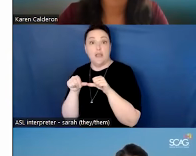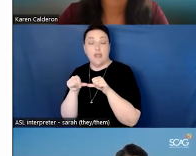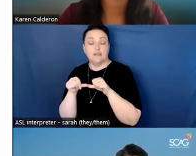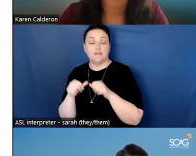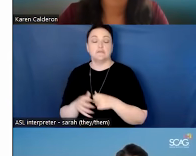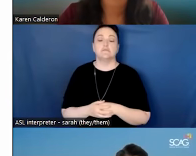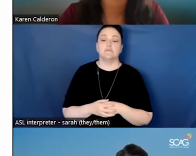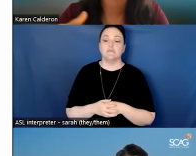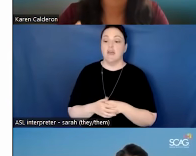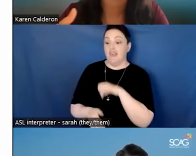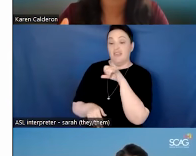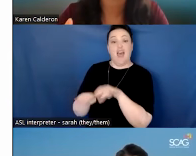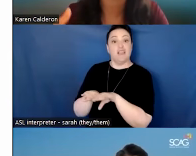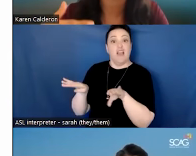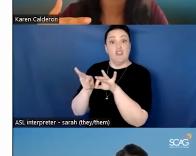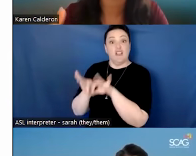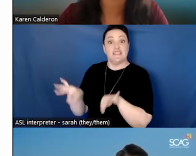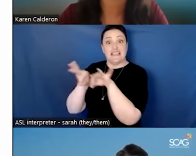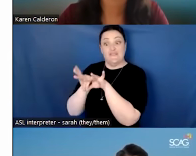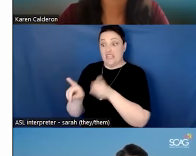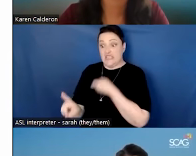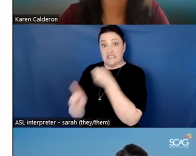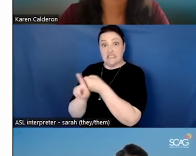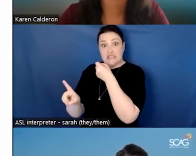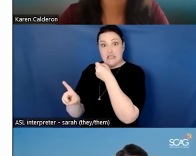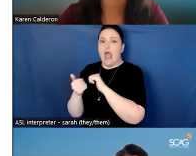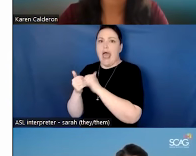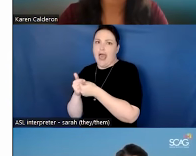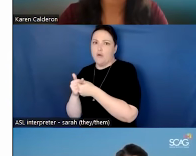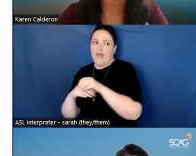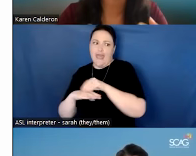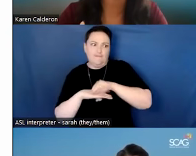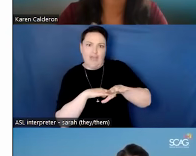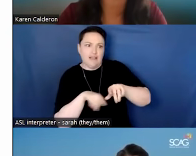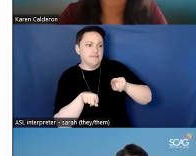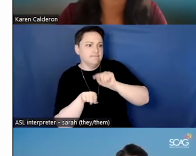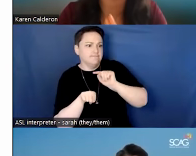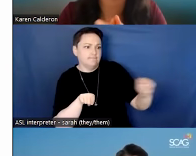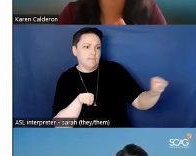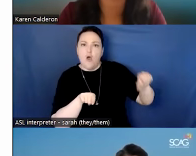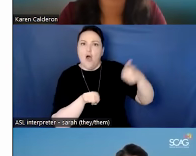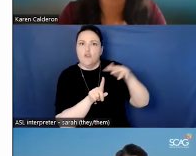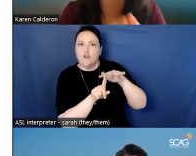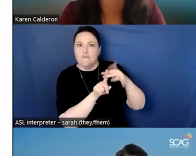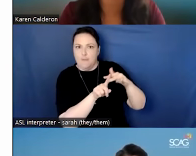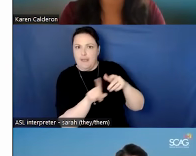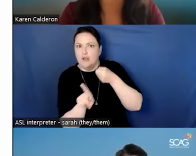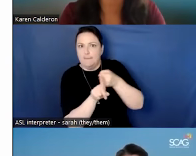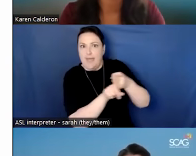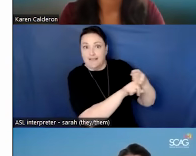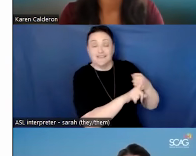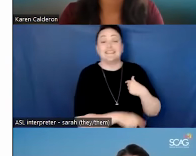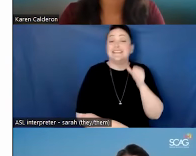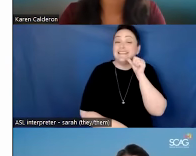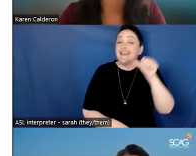of significance for each of our environmental impacts. Obviously, we just began our scoping process